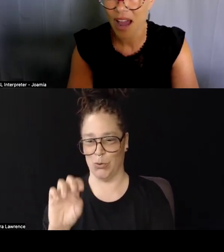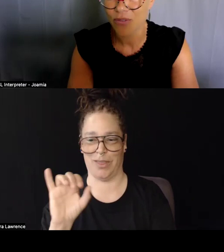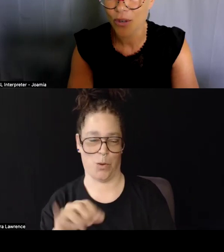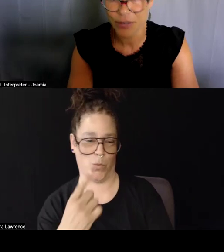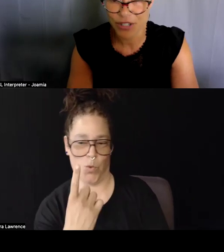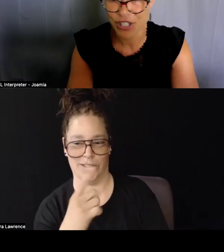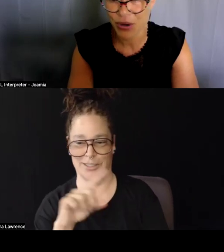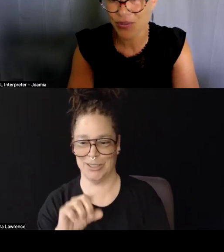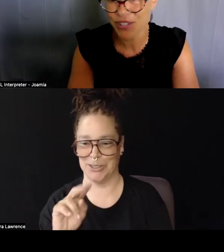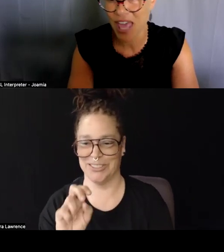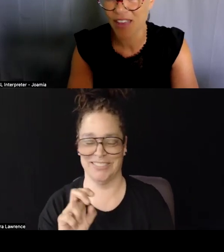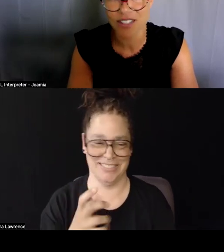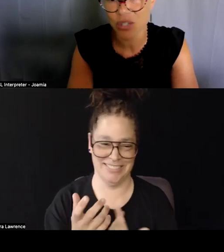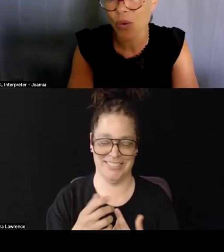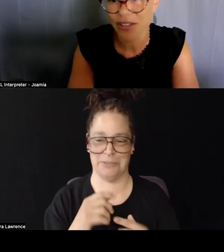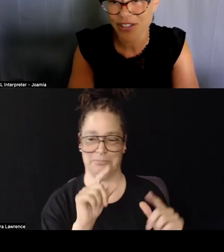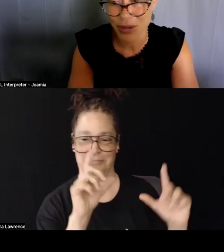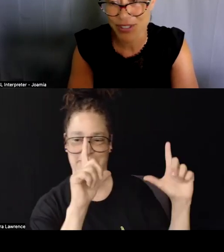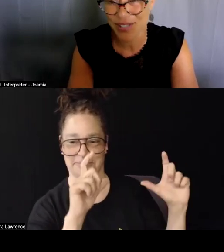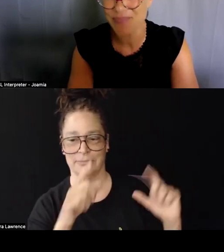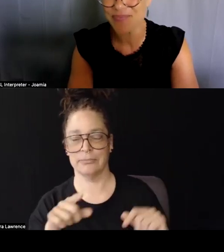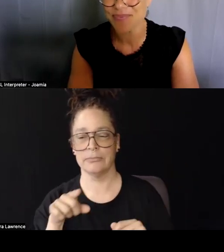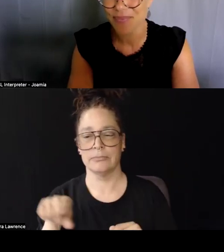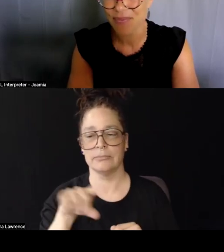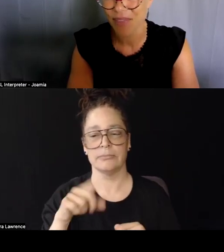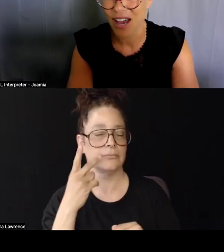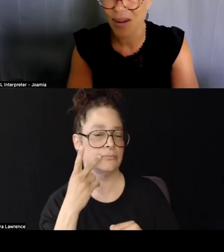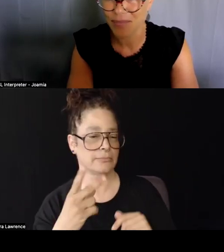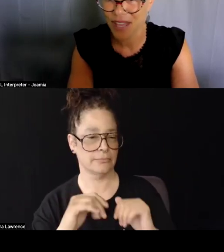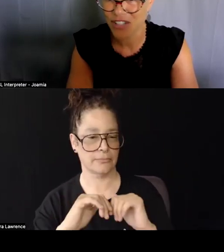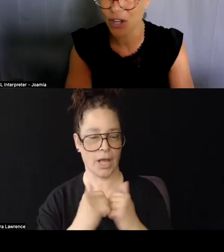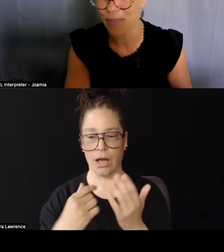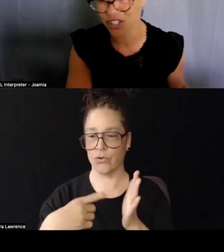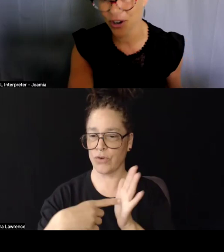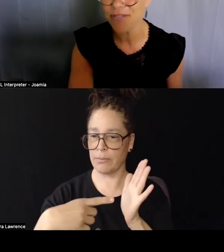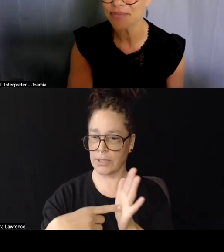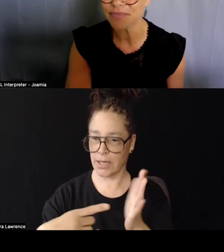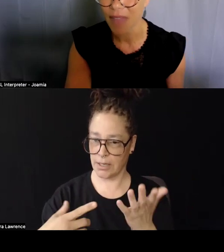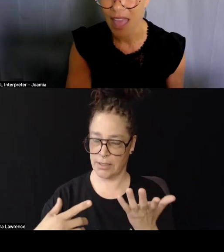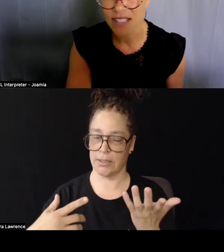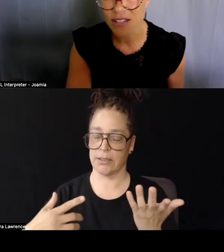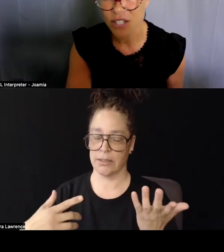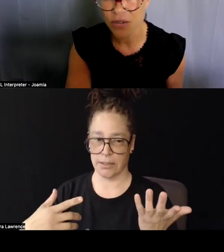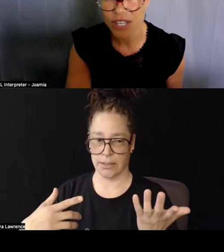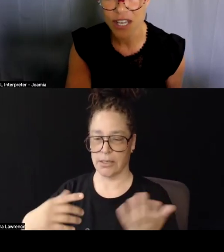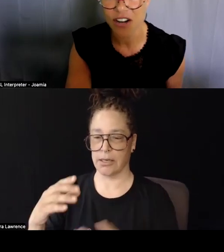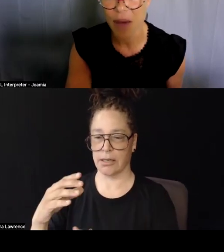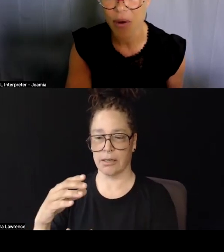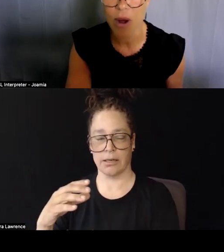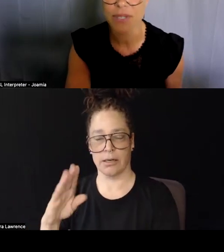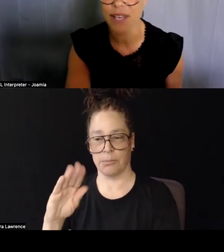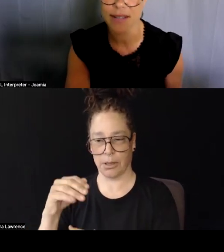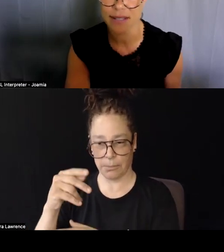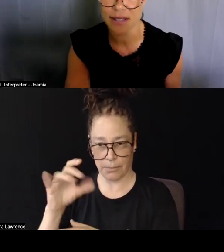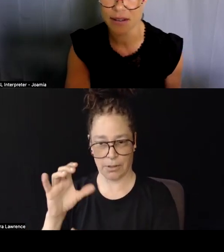We have 4 different zones, and this is one of the zones that I took a picture of. And do you see here how